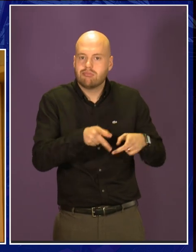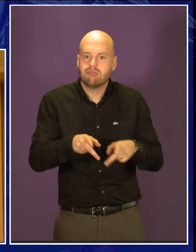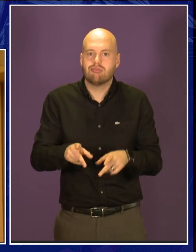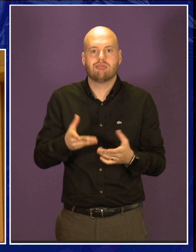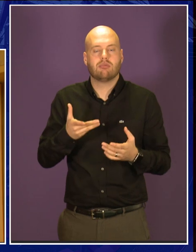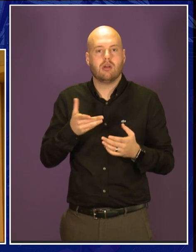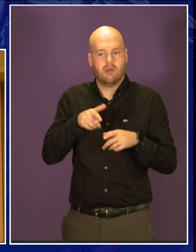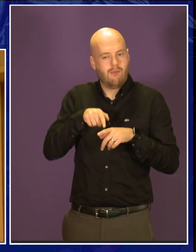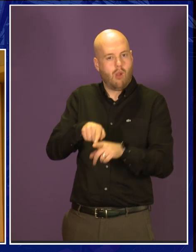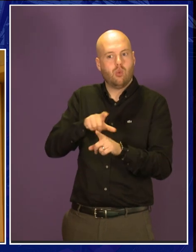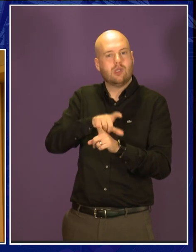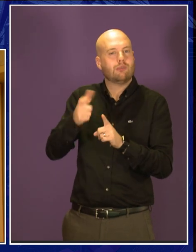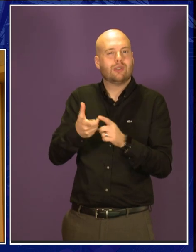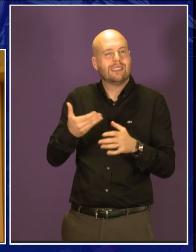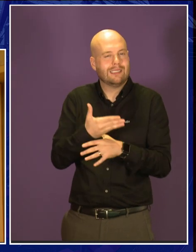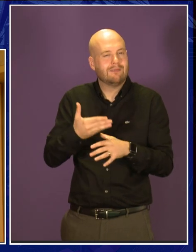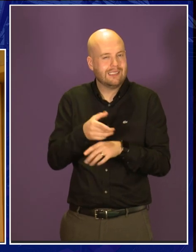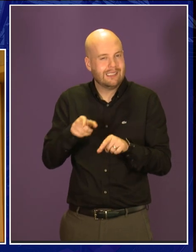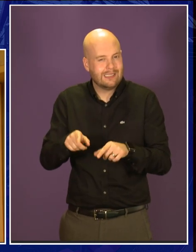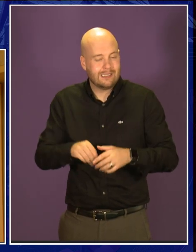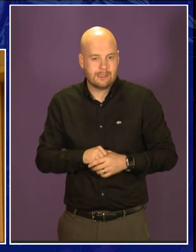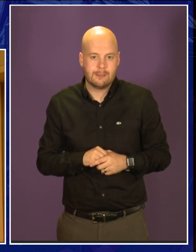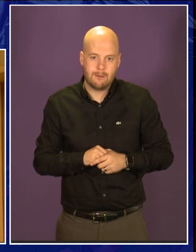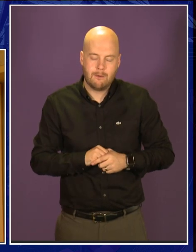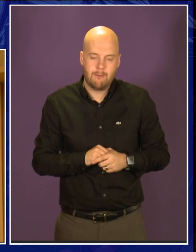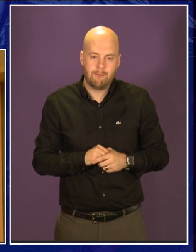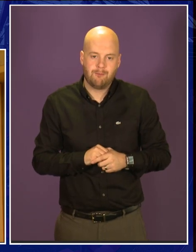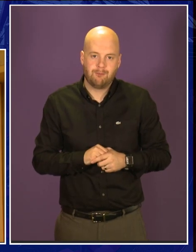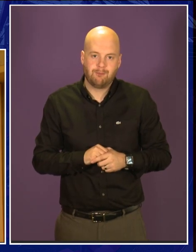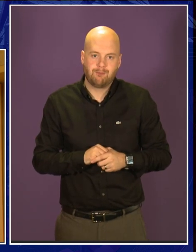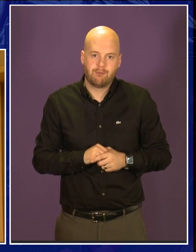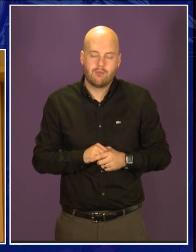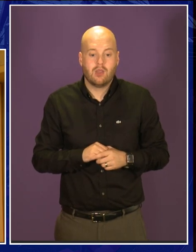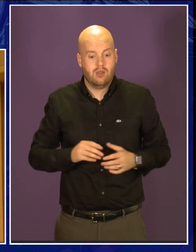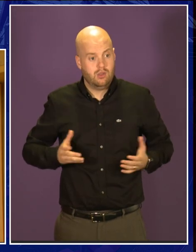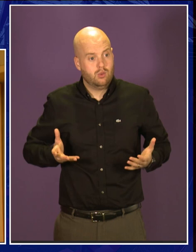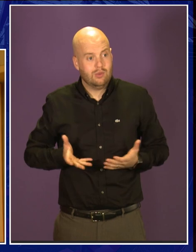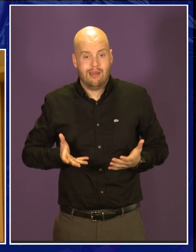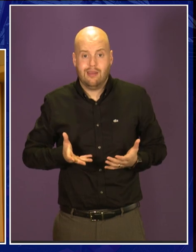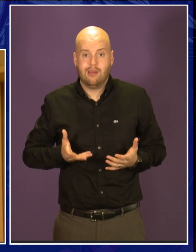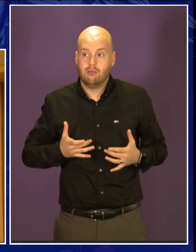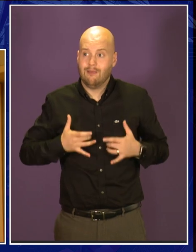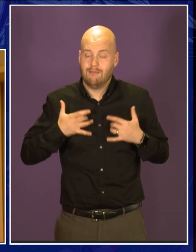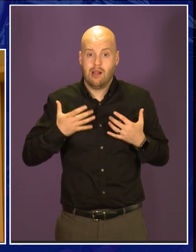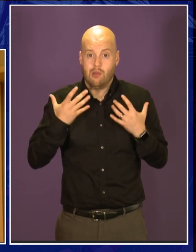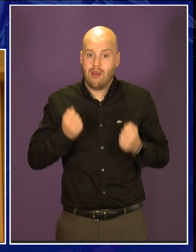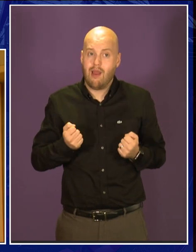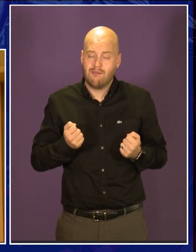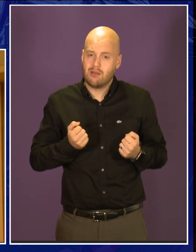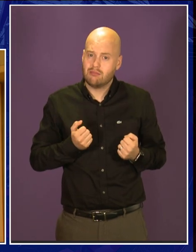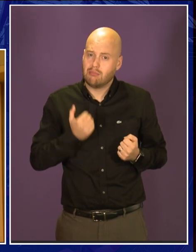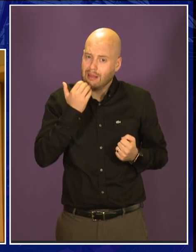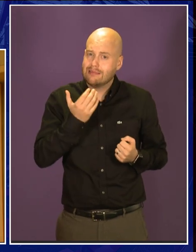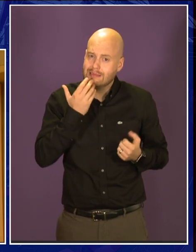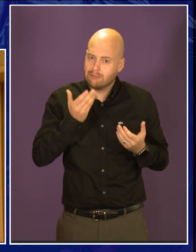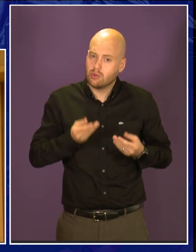community-oriented activities. And today, I think we have a huge resource we can tap into. And